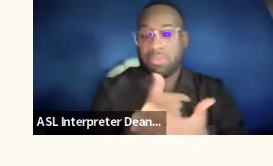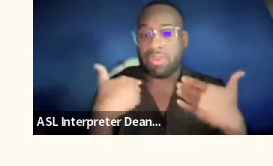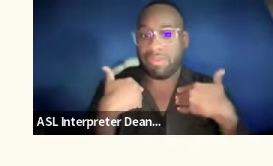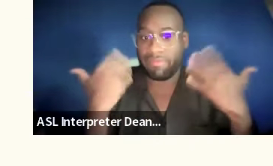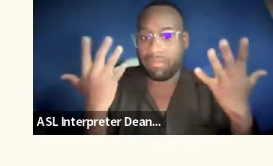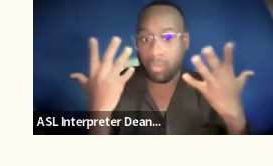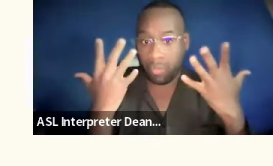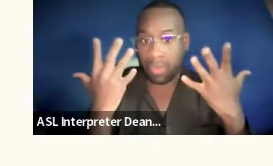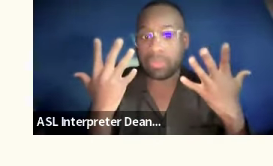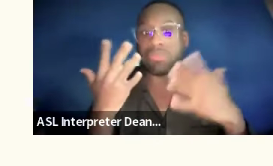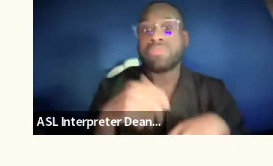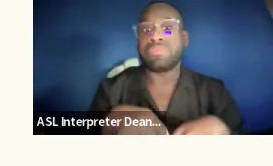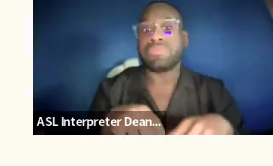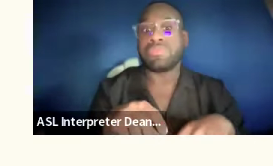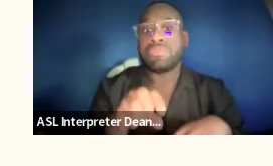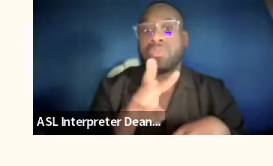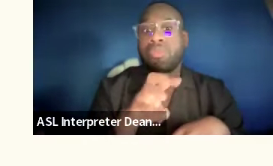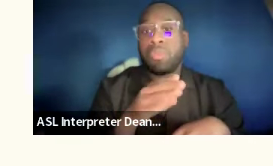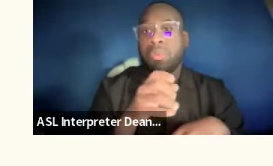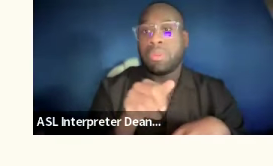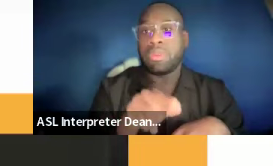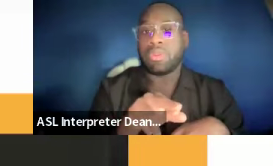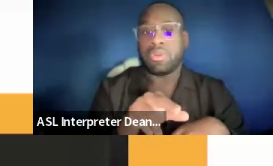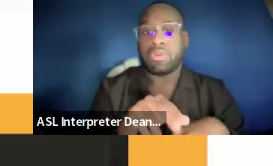style, and if we can go to the next slide, Sumiko, please.